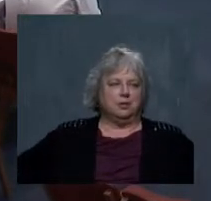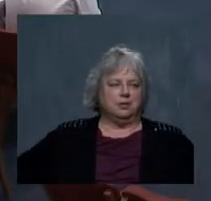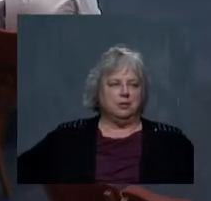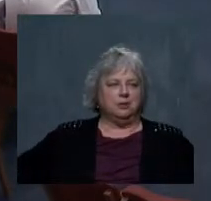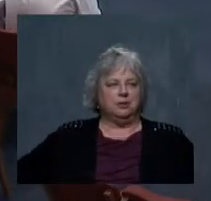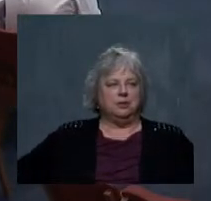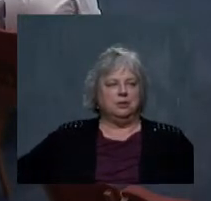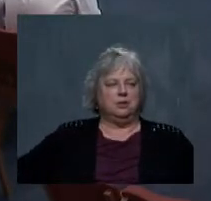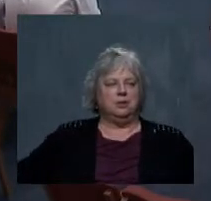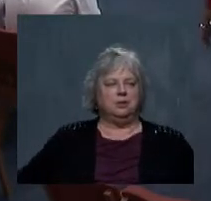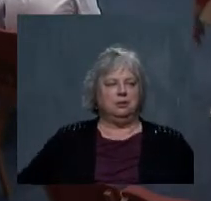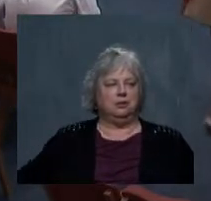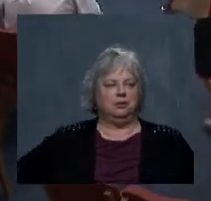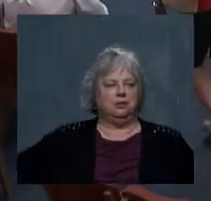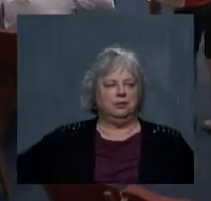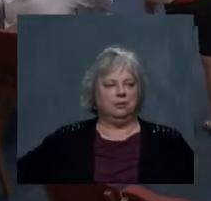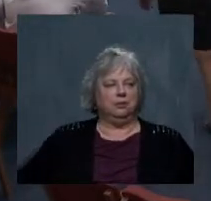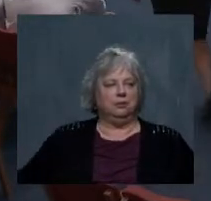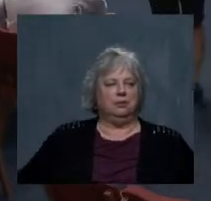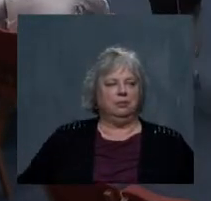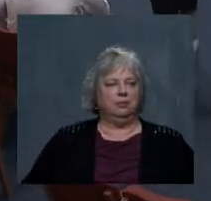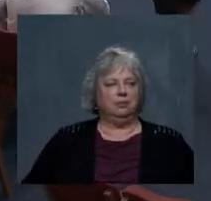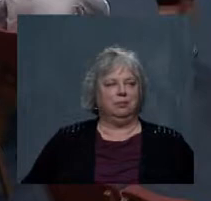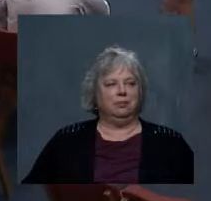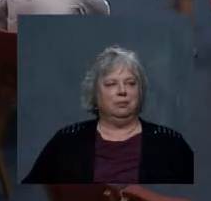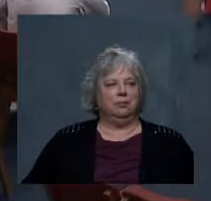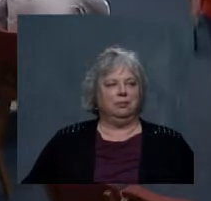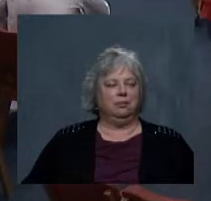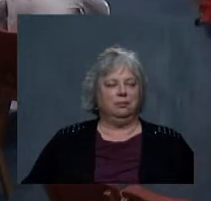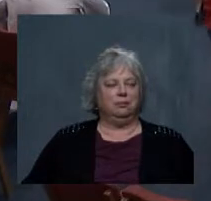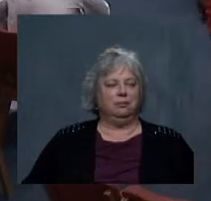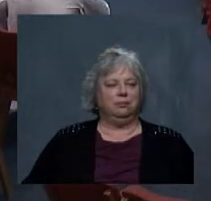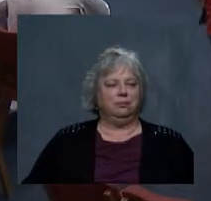I really don't think it's over. I think we'll probably deal. Yeah, so this is the beginning.